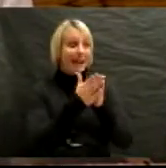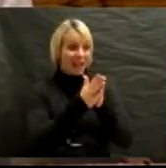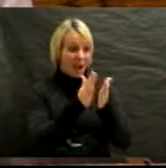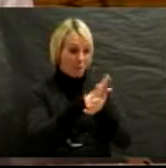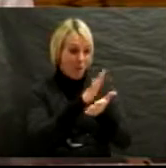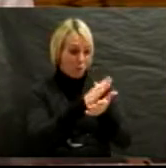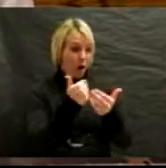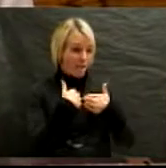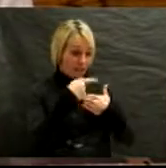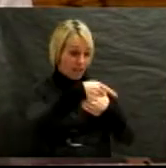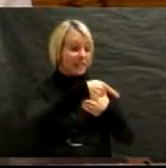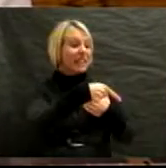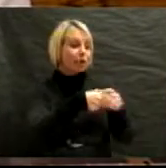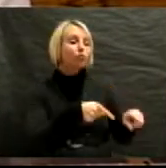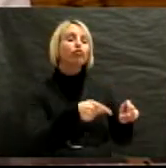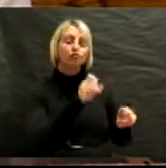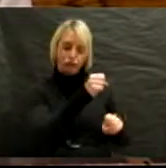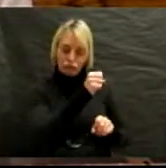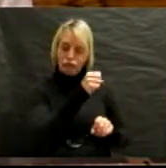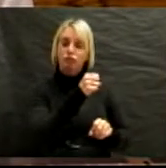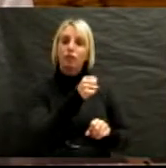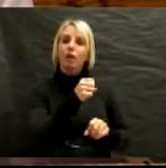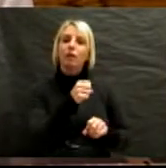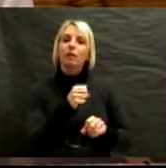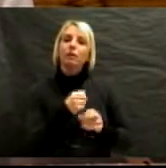reference, as we go through this year,